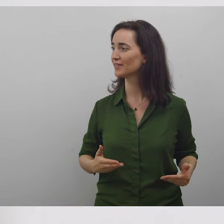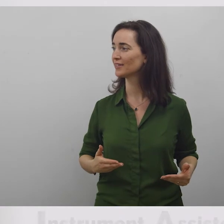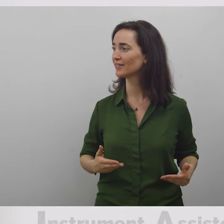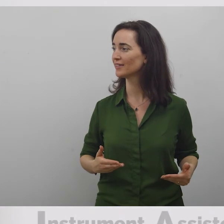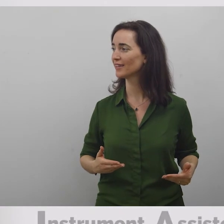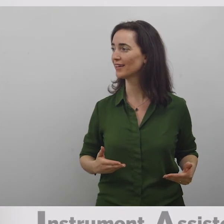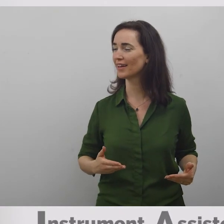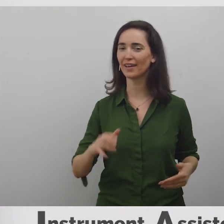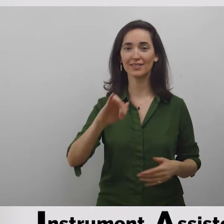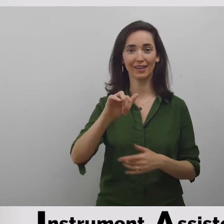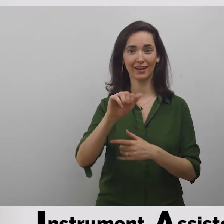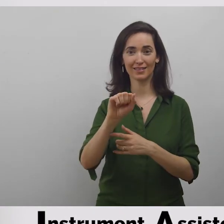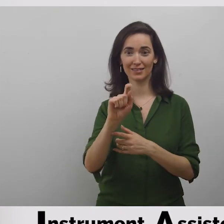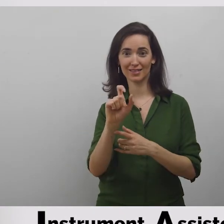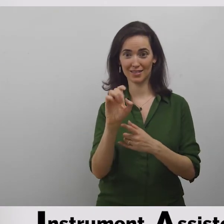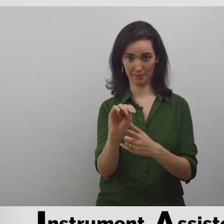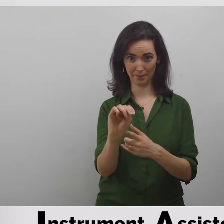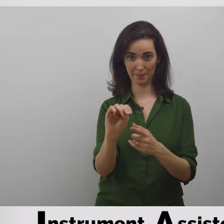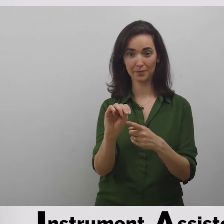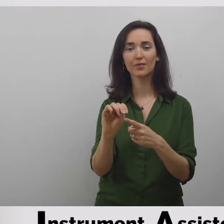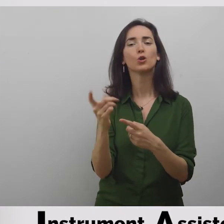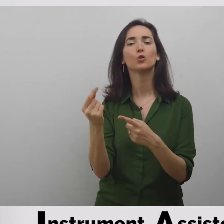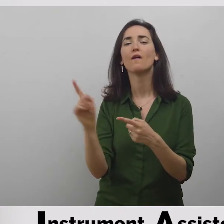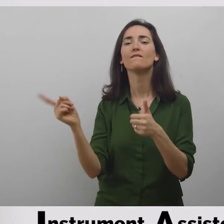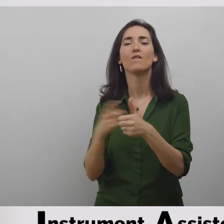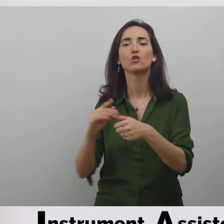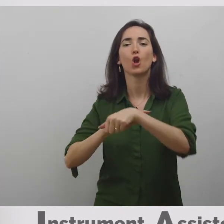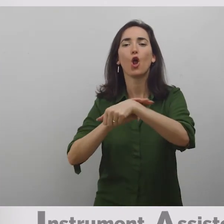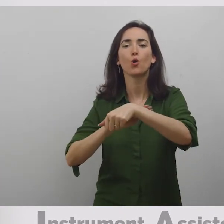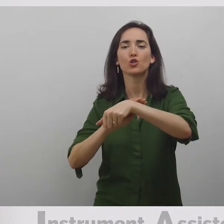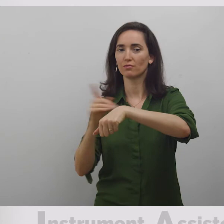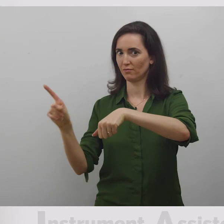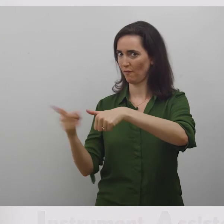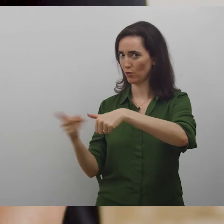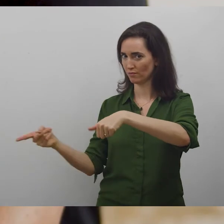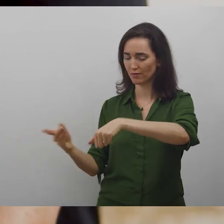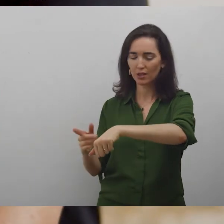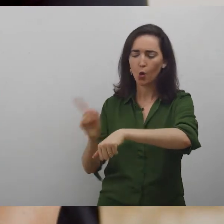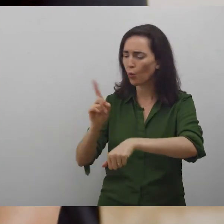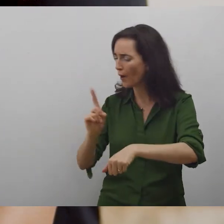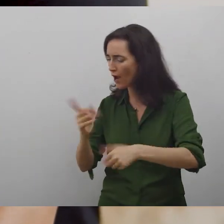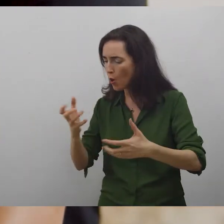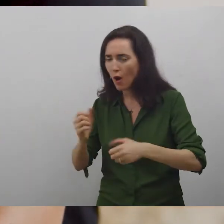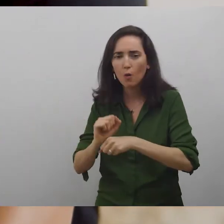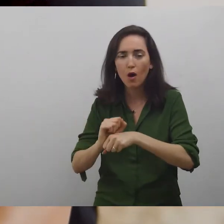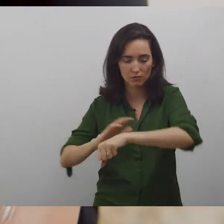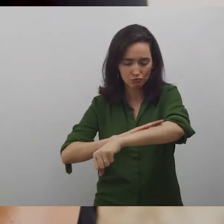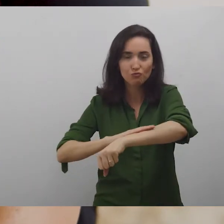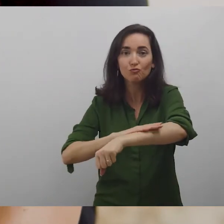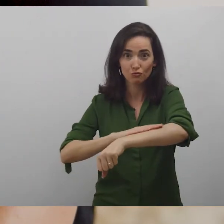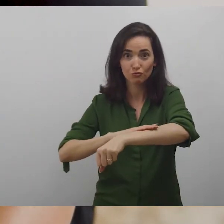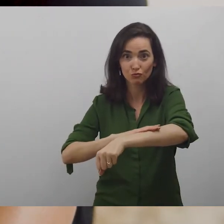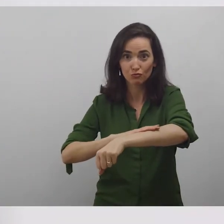The ASTM, basically what you want to do is use a little lubrication, put it over the area that